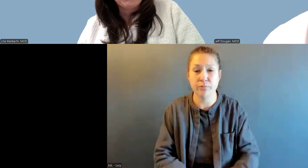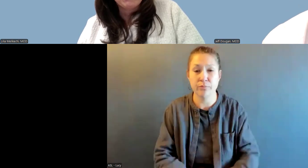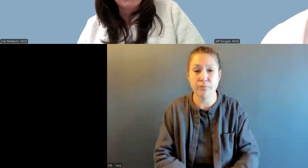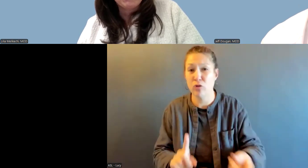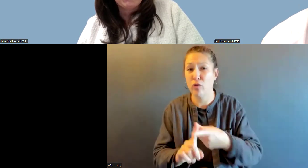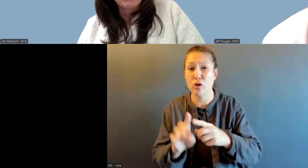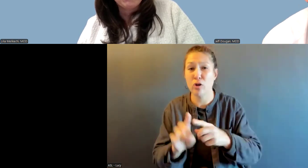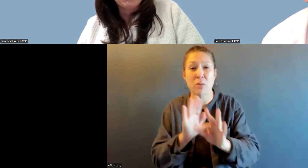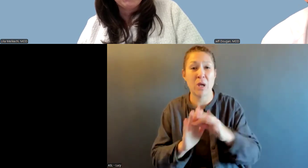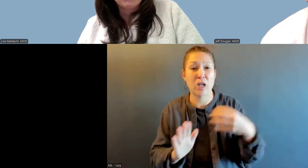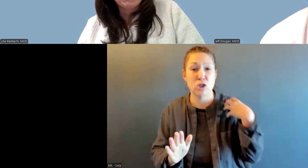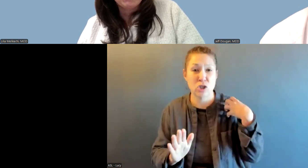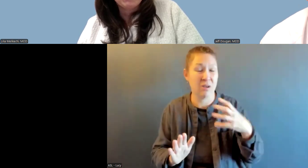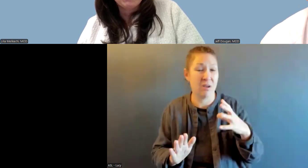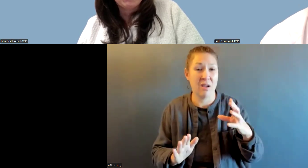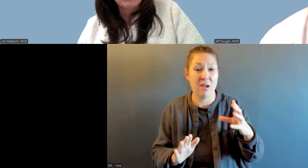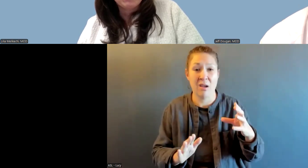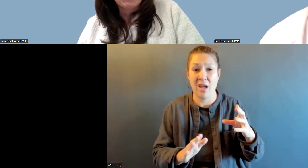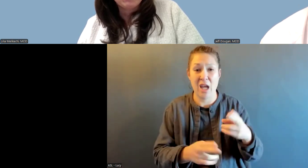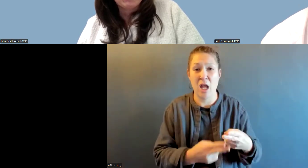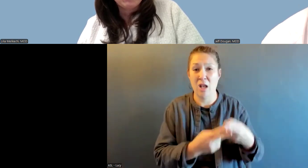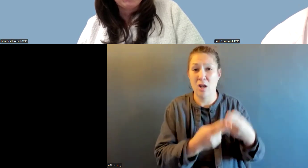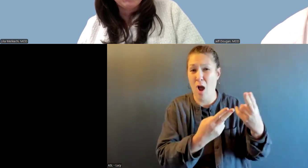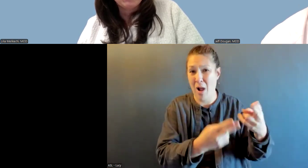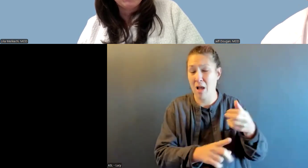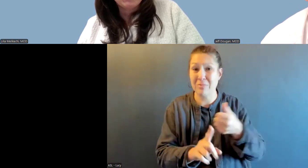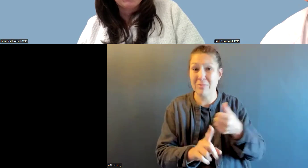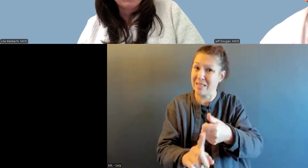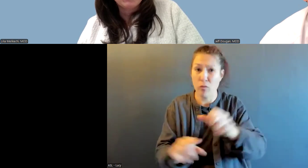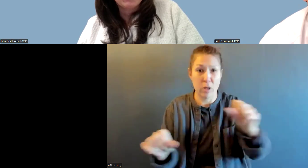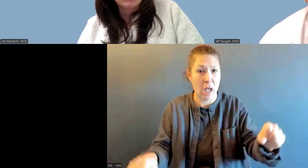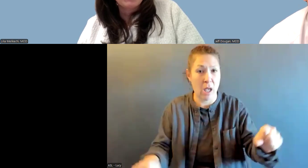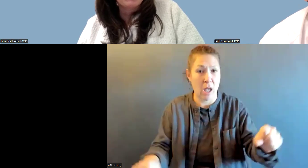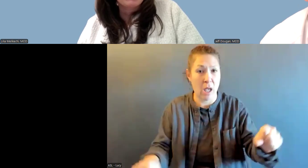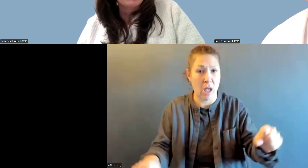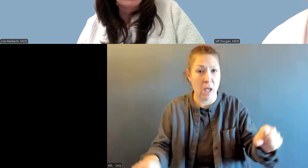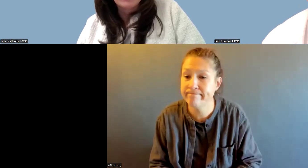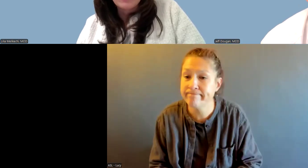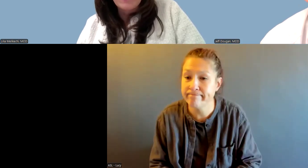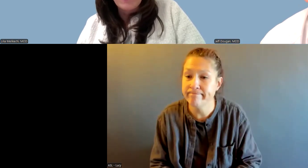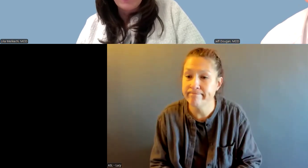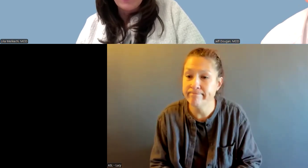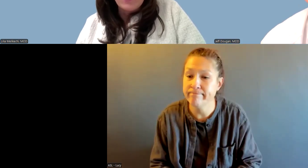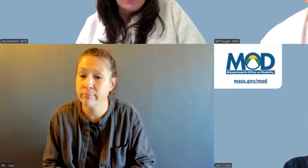nominations. And the chair can nominate themselves. People can nominate themselves. There's nothing preventing that. So